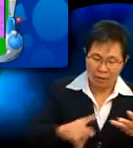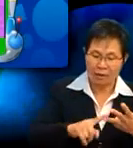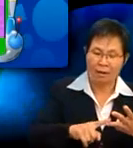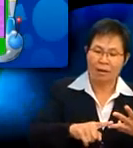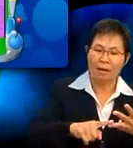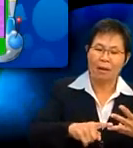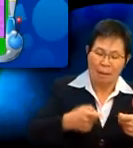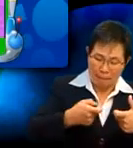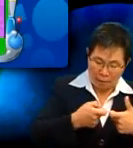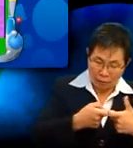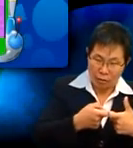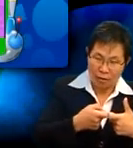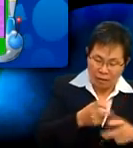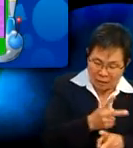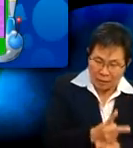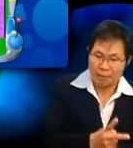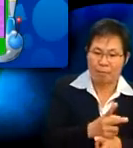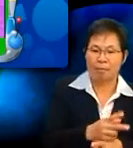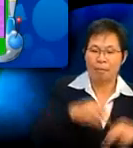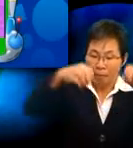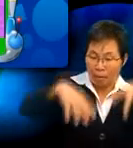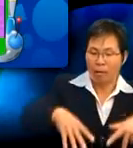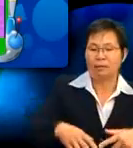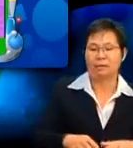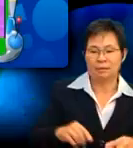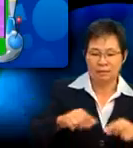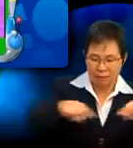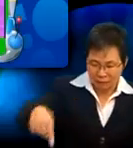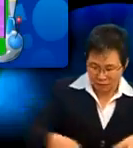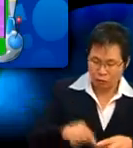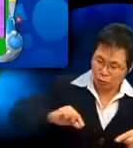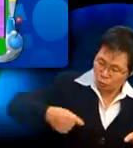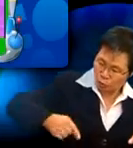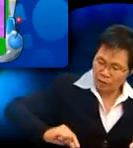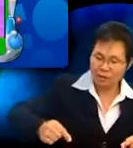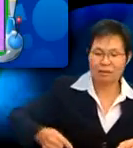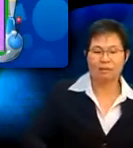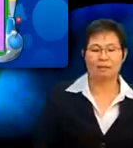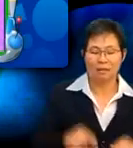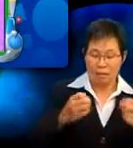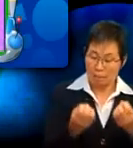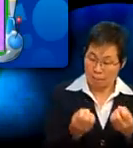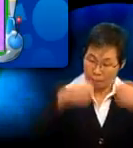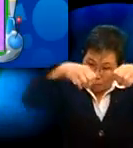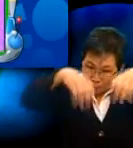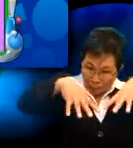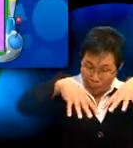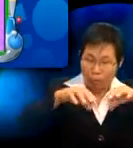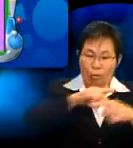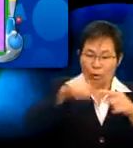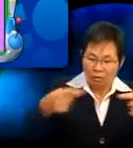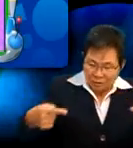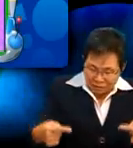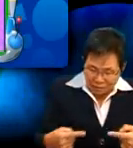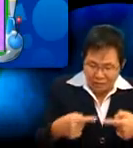wires, battery holder, bulb holder, circuit board, switch. A bulb lights up when it